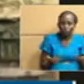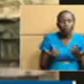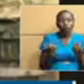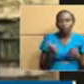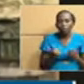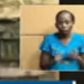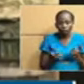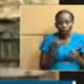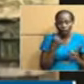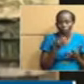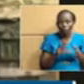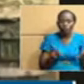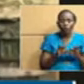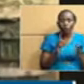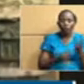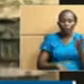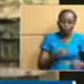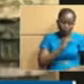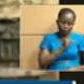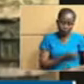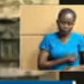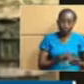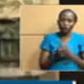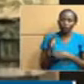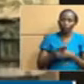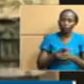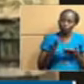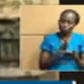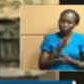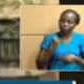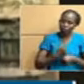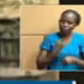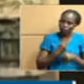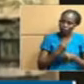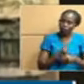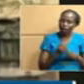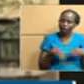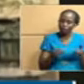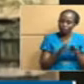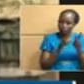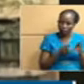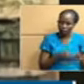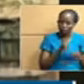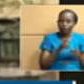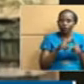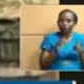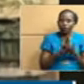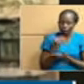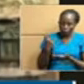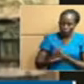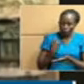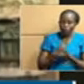each sector. Women entrepreneurs have been resilient. I agree with Honorable on that. They've been very resilient, especially during